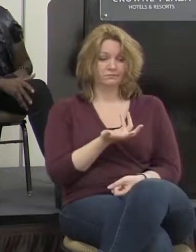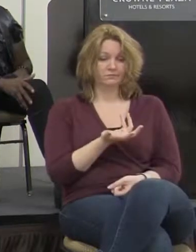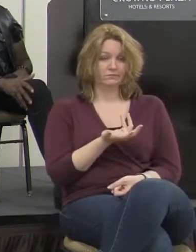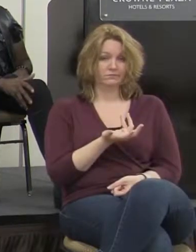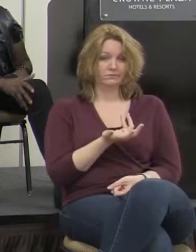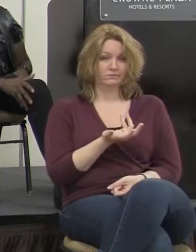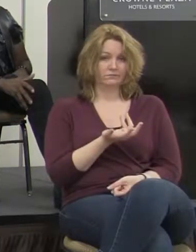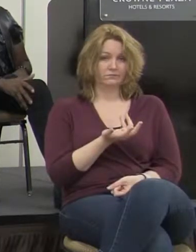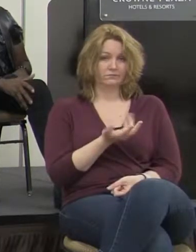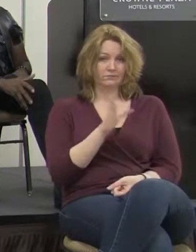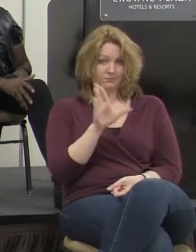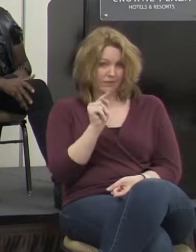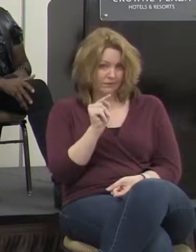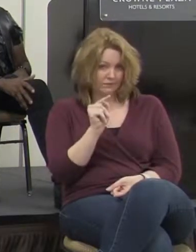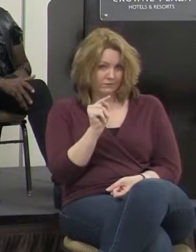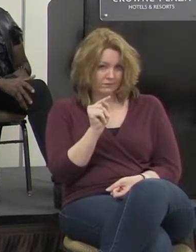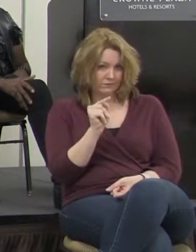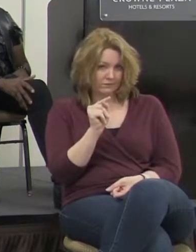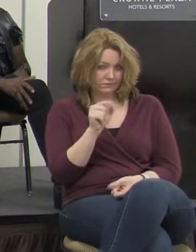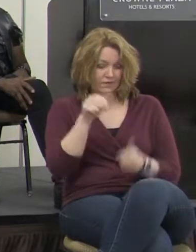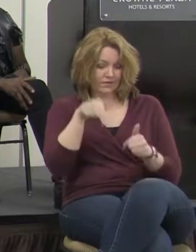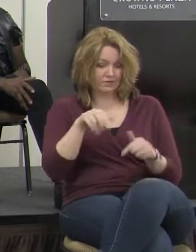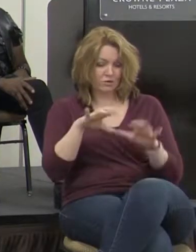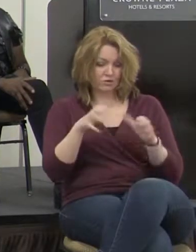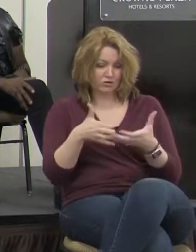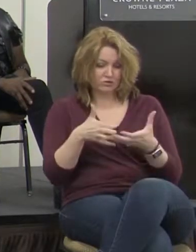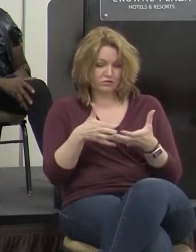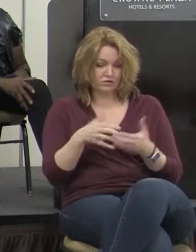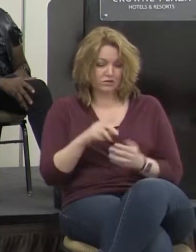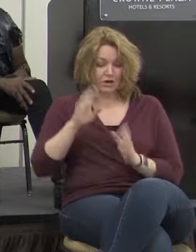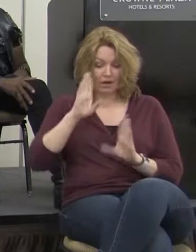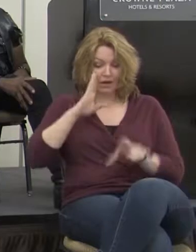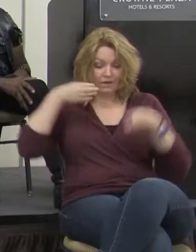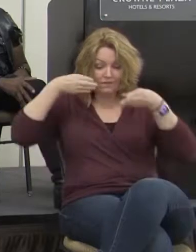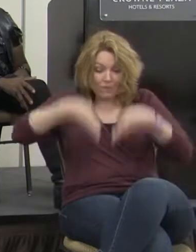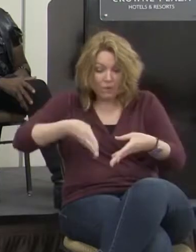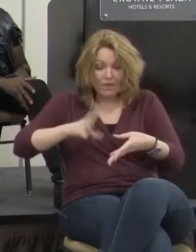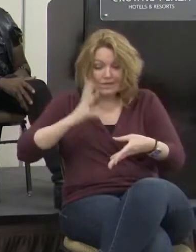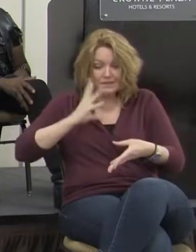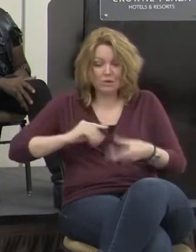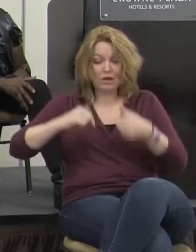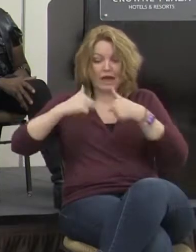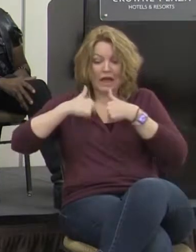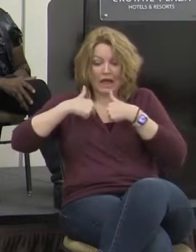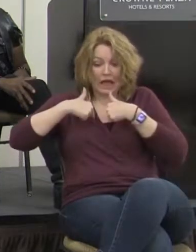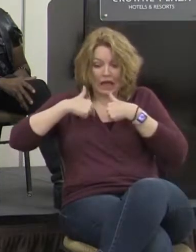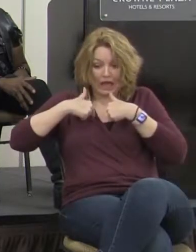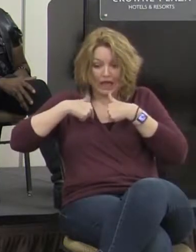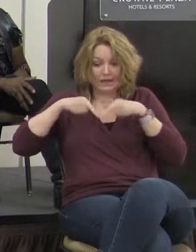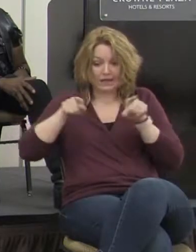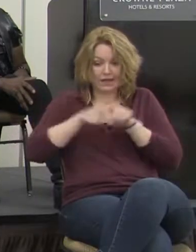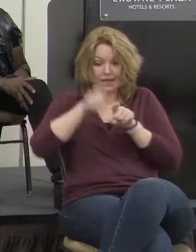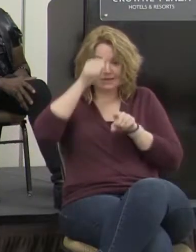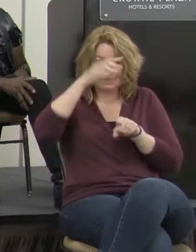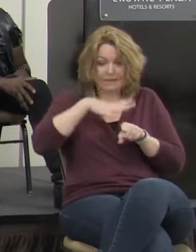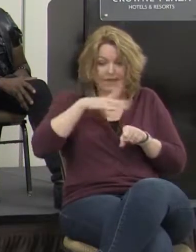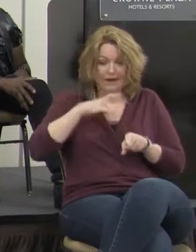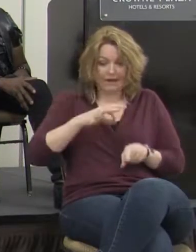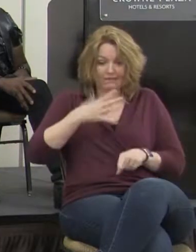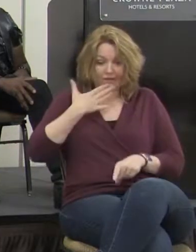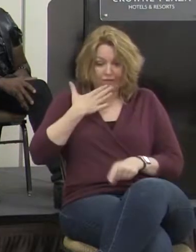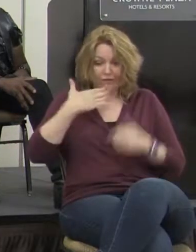organization. But this organization is about the experience that I, as a man of color,